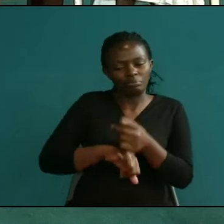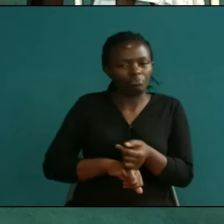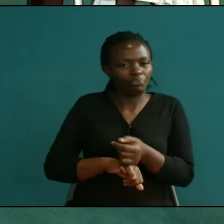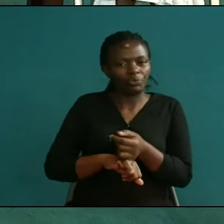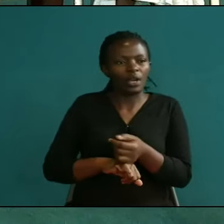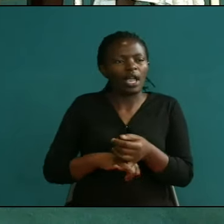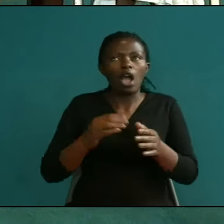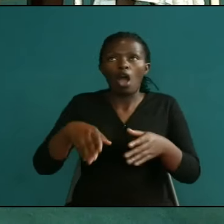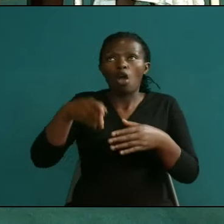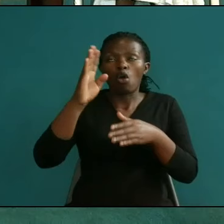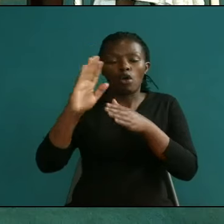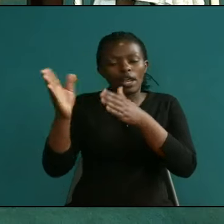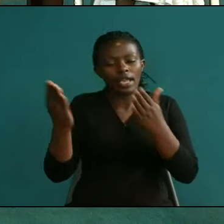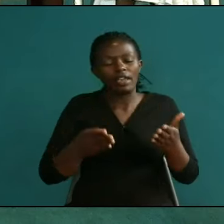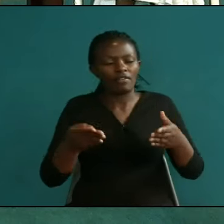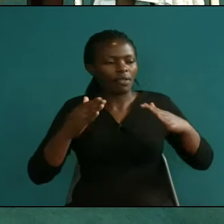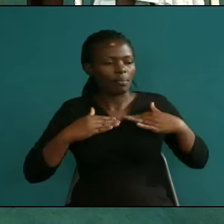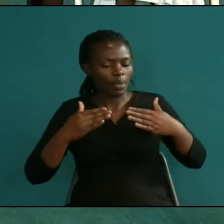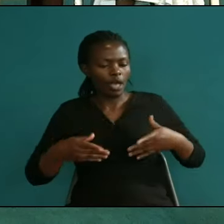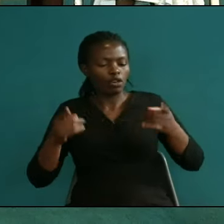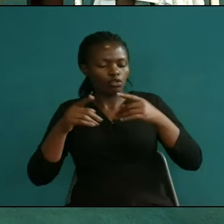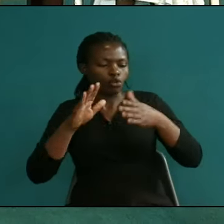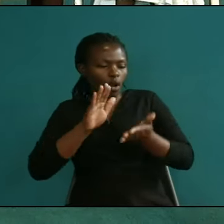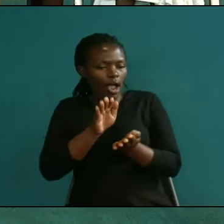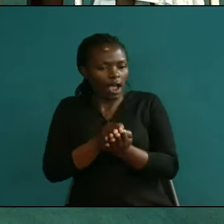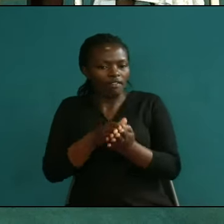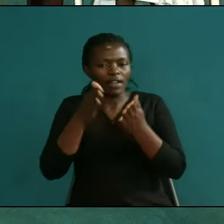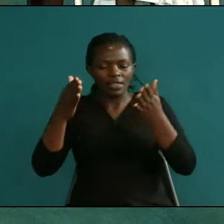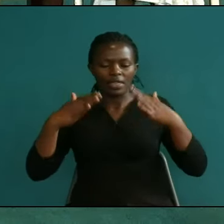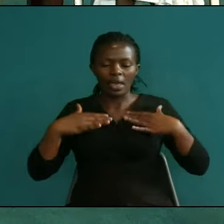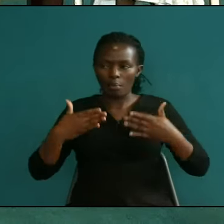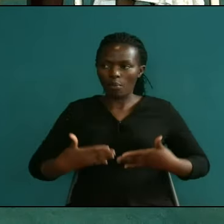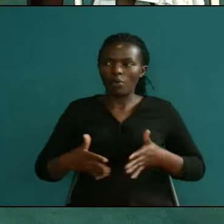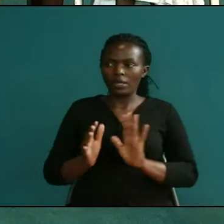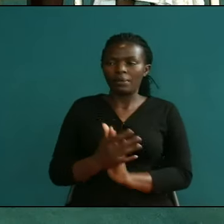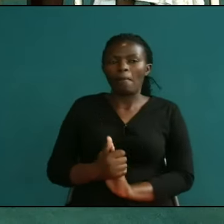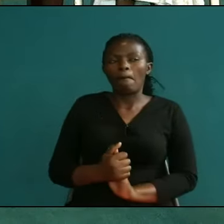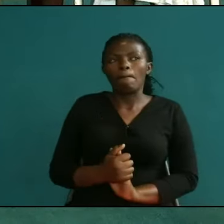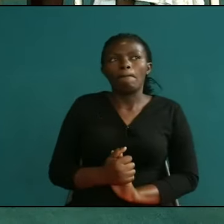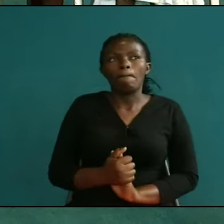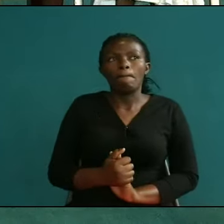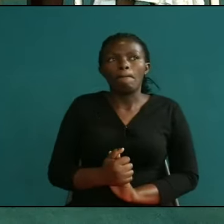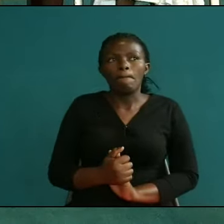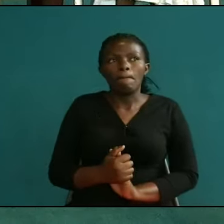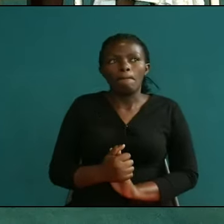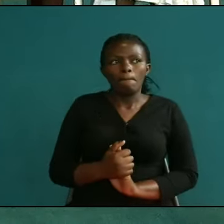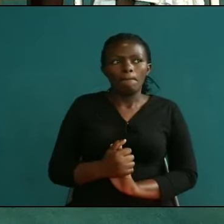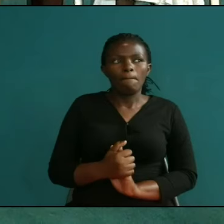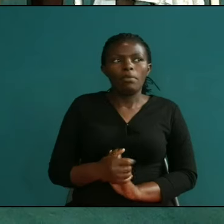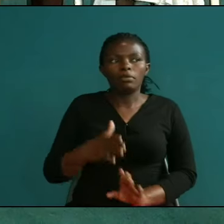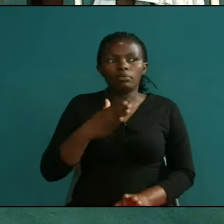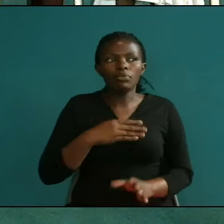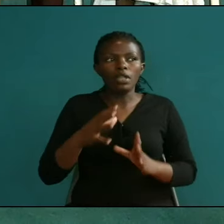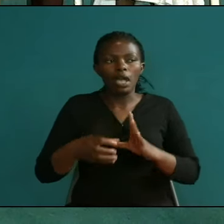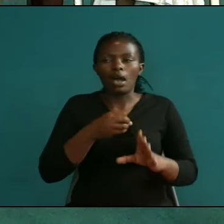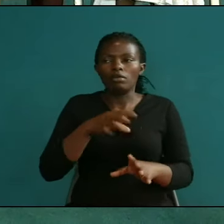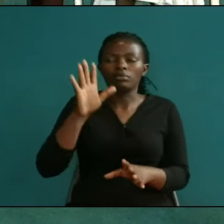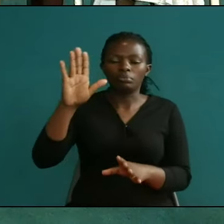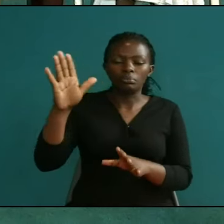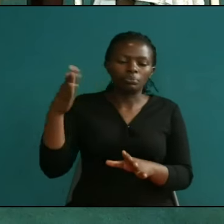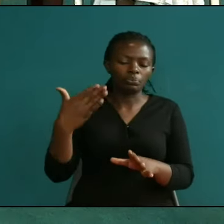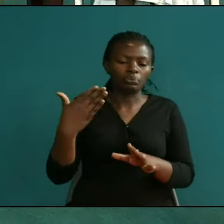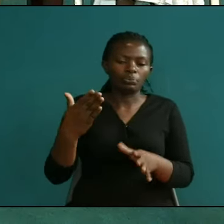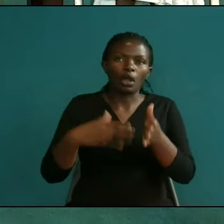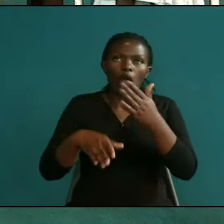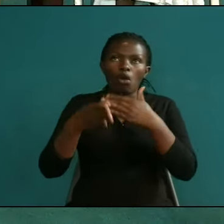of skin and clothed them. Mm-hmm. The Lord saw their sin, and out of his heart, he decided to